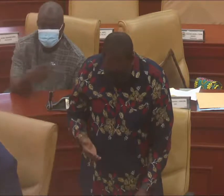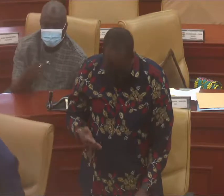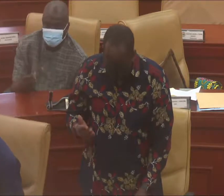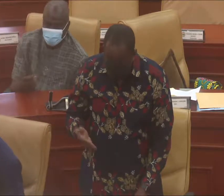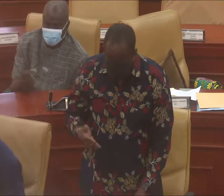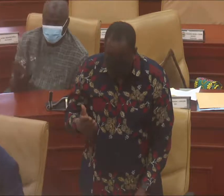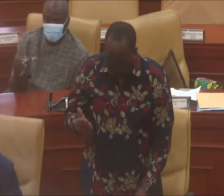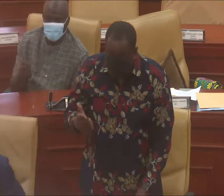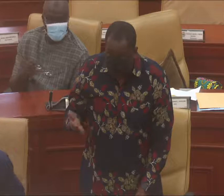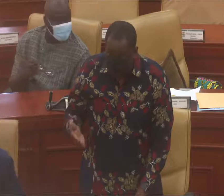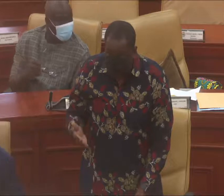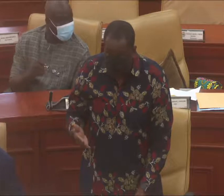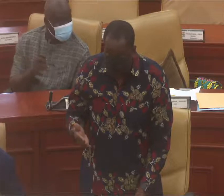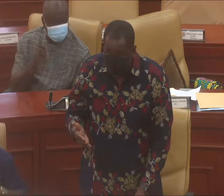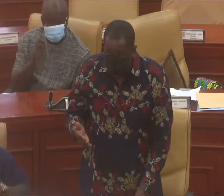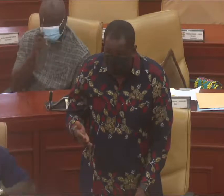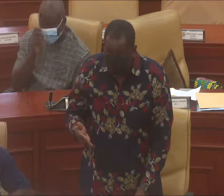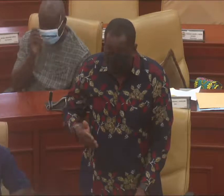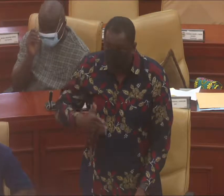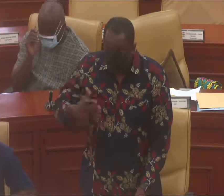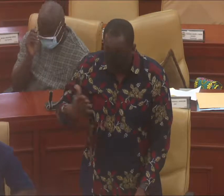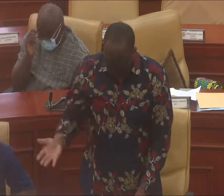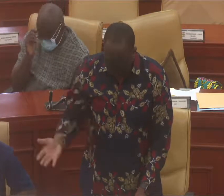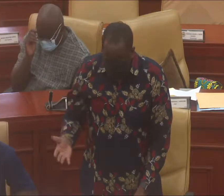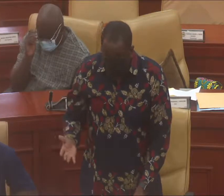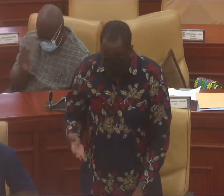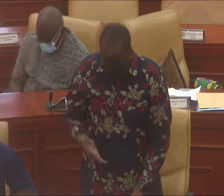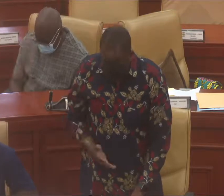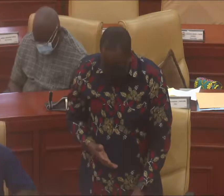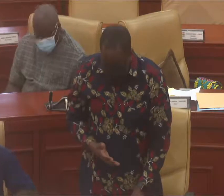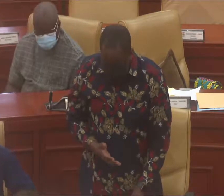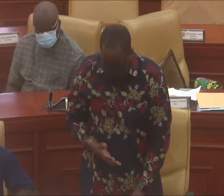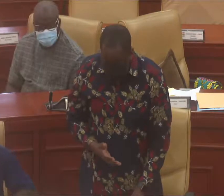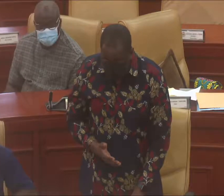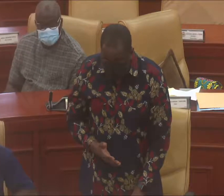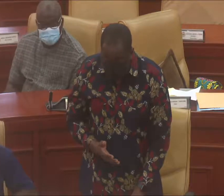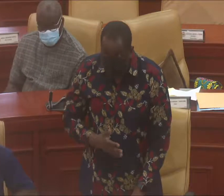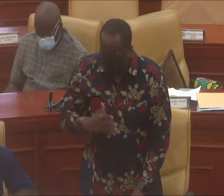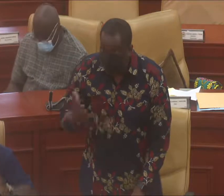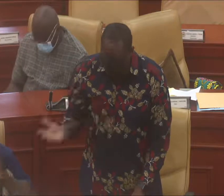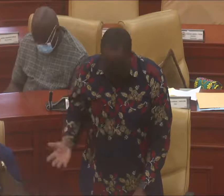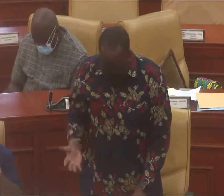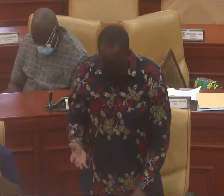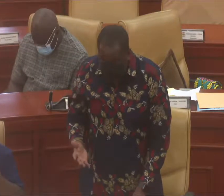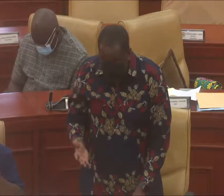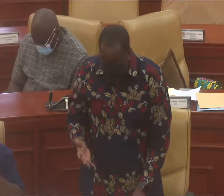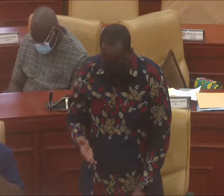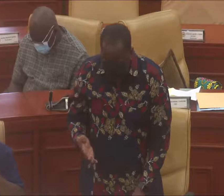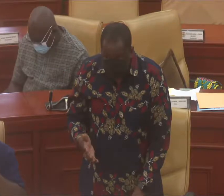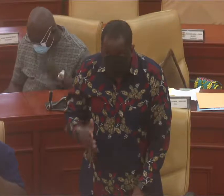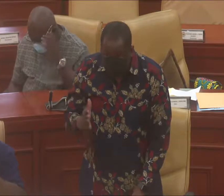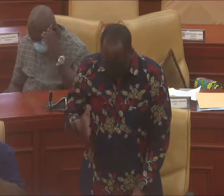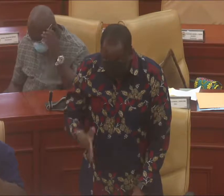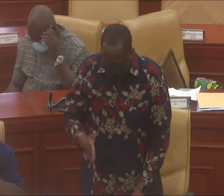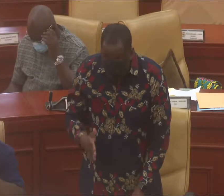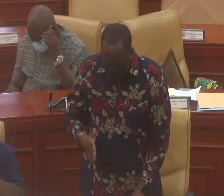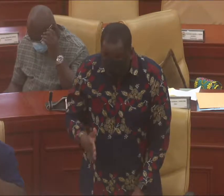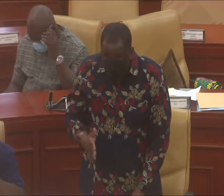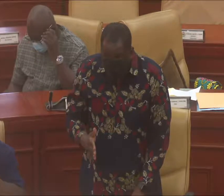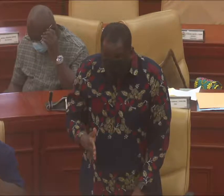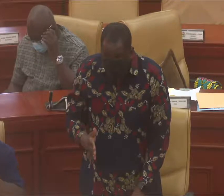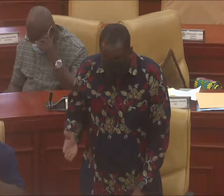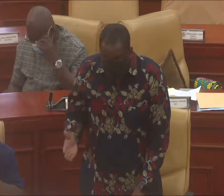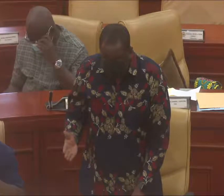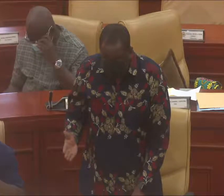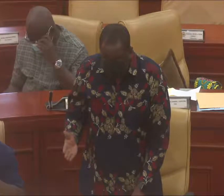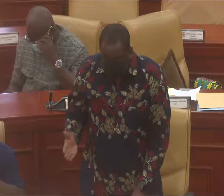the recruitment takes care beyond the regional balance, because there may be some regions that have got more